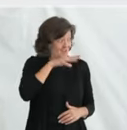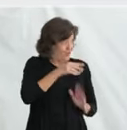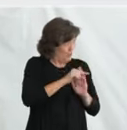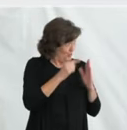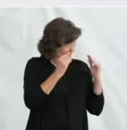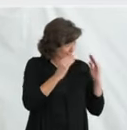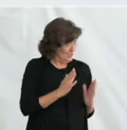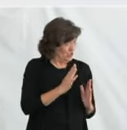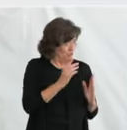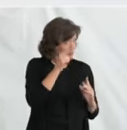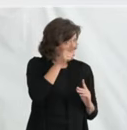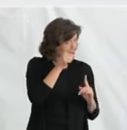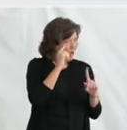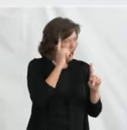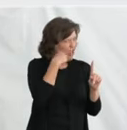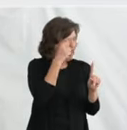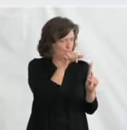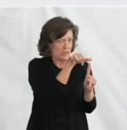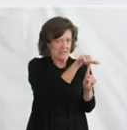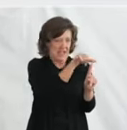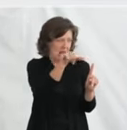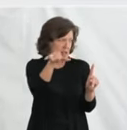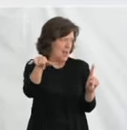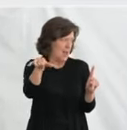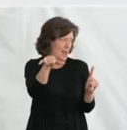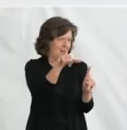exactly like Linda Carter.